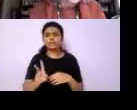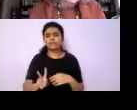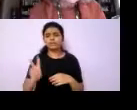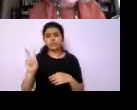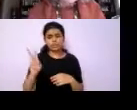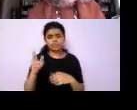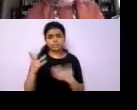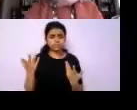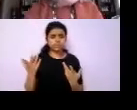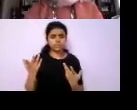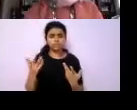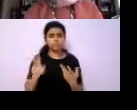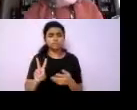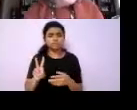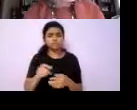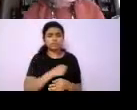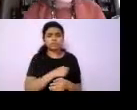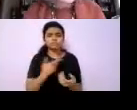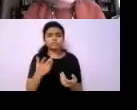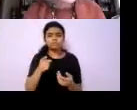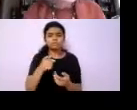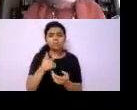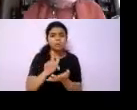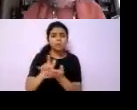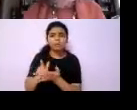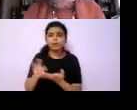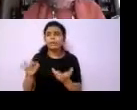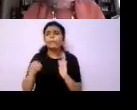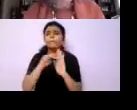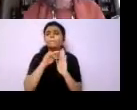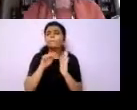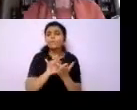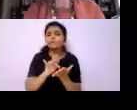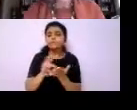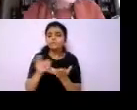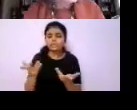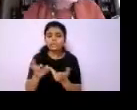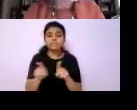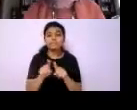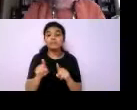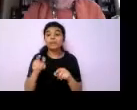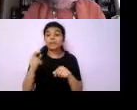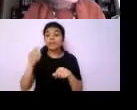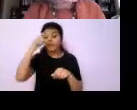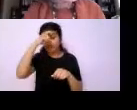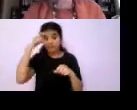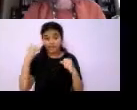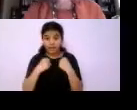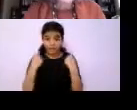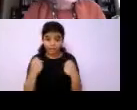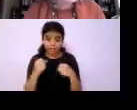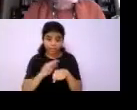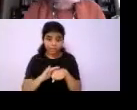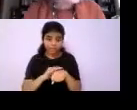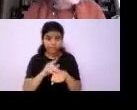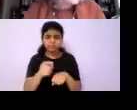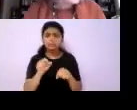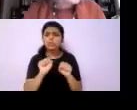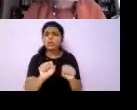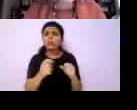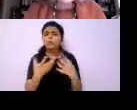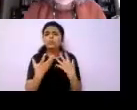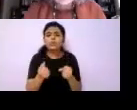virtue. As a labor, caregiving requires attending to the needs of